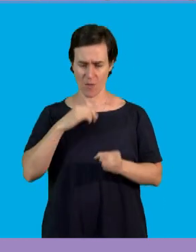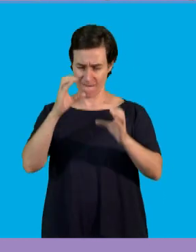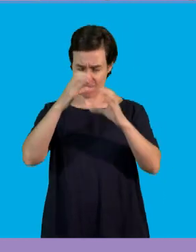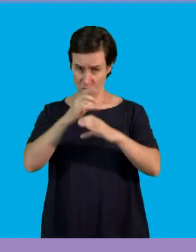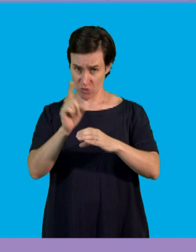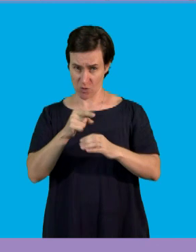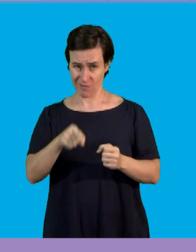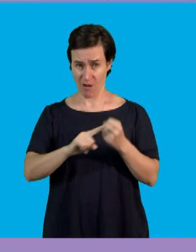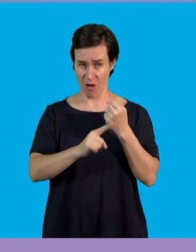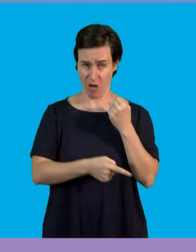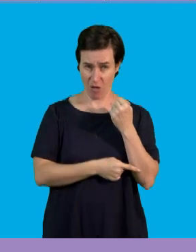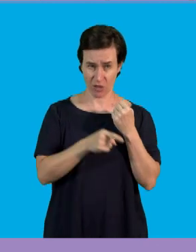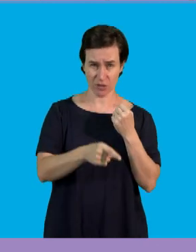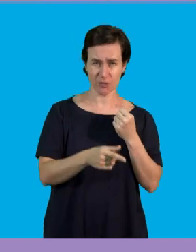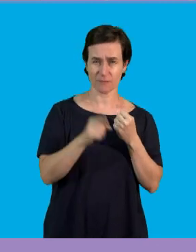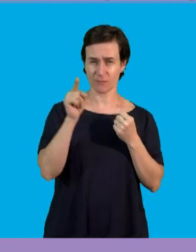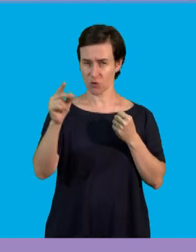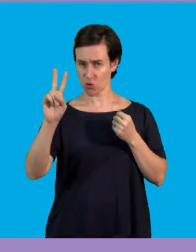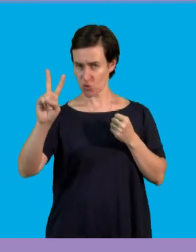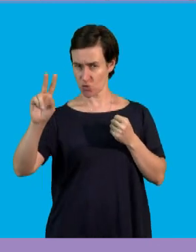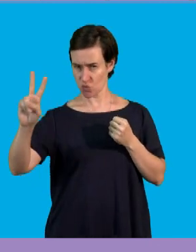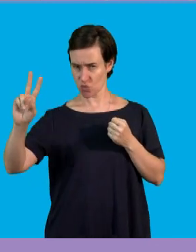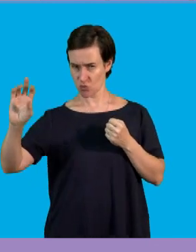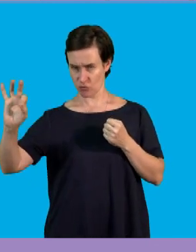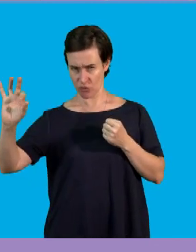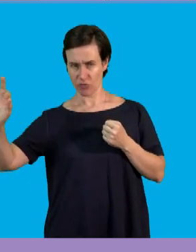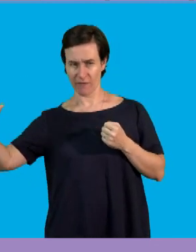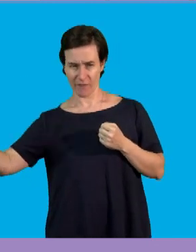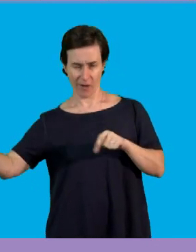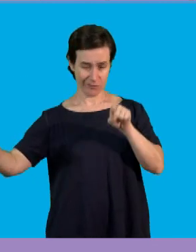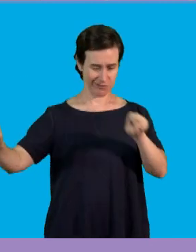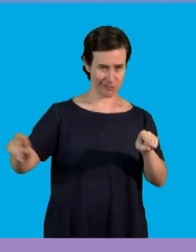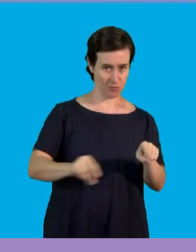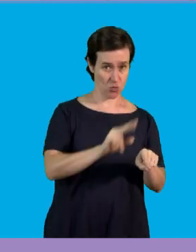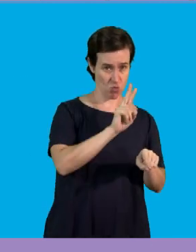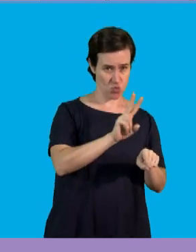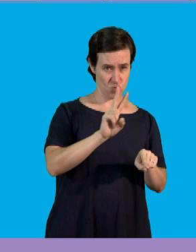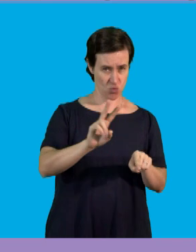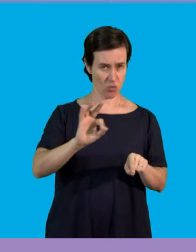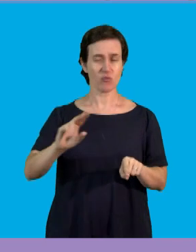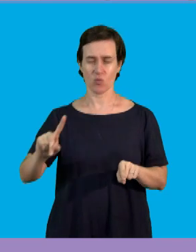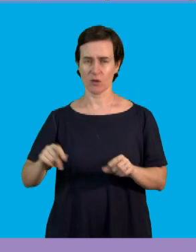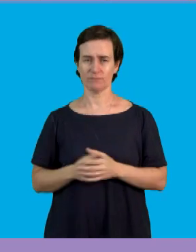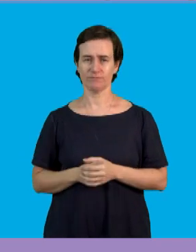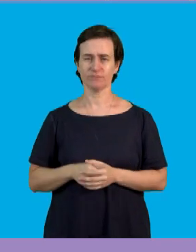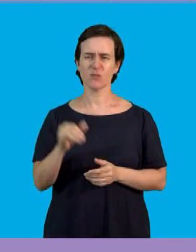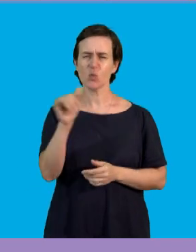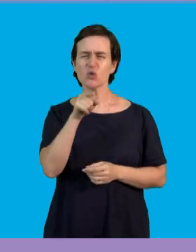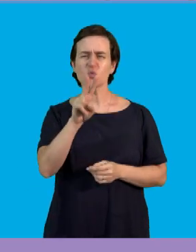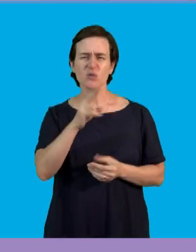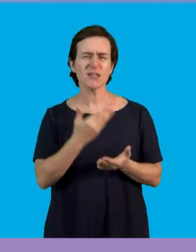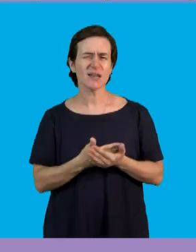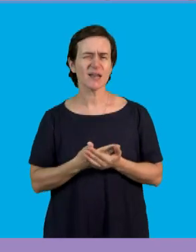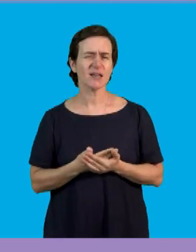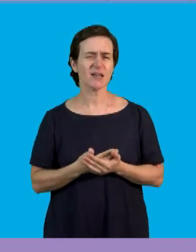are focusing on this last one where every number is a prime number, and this last one where every number is a prime number. Which prime numbers